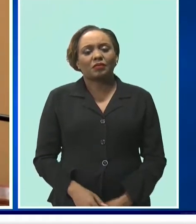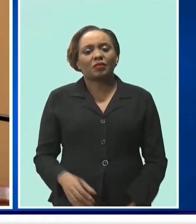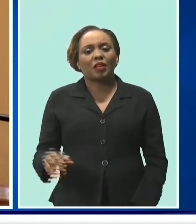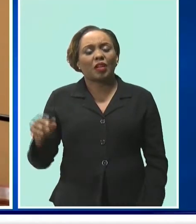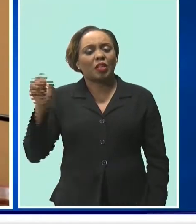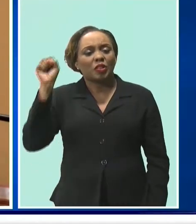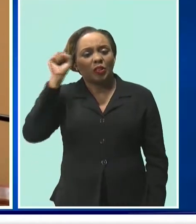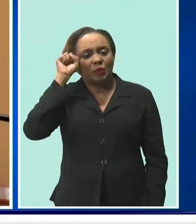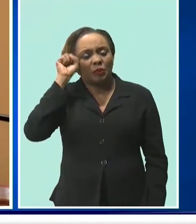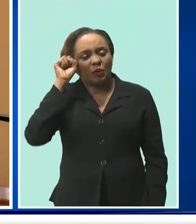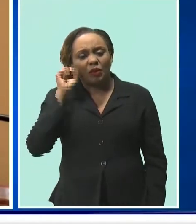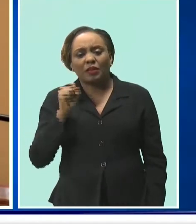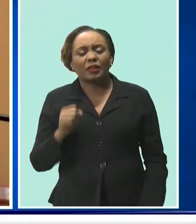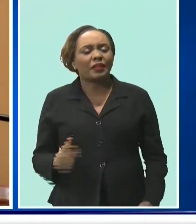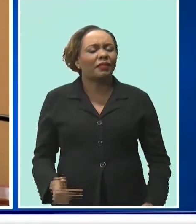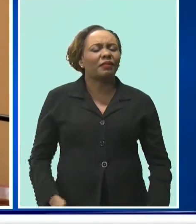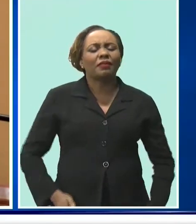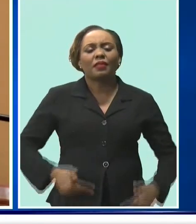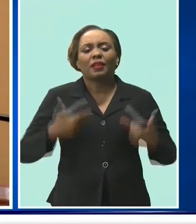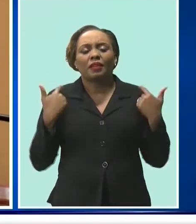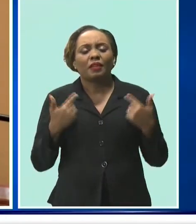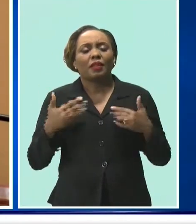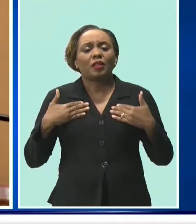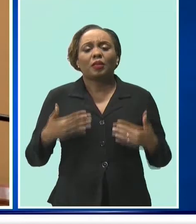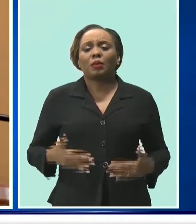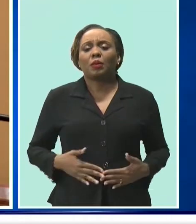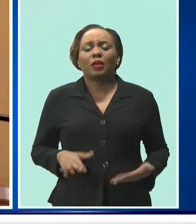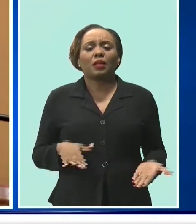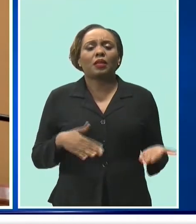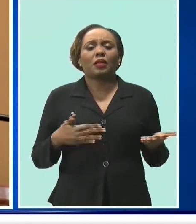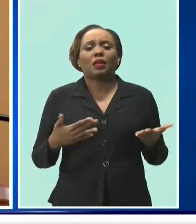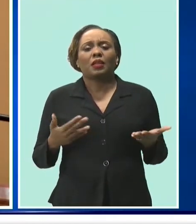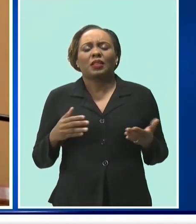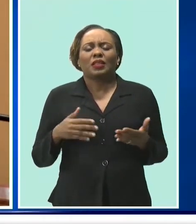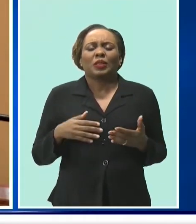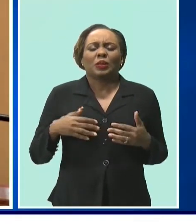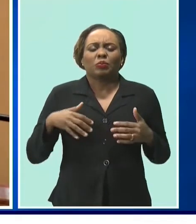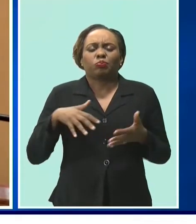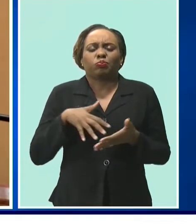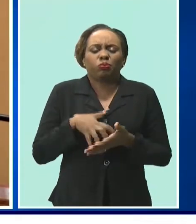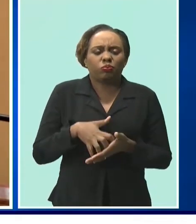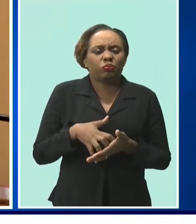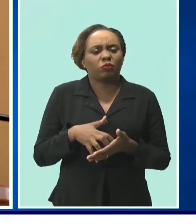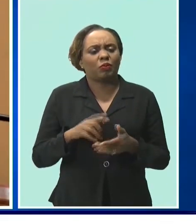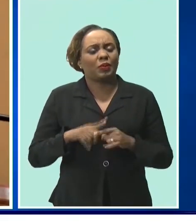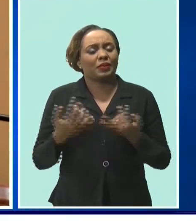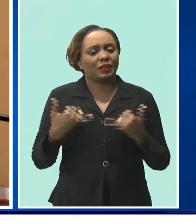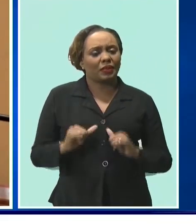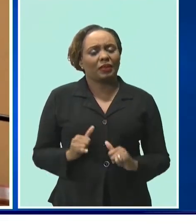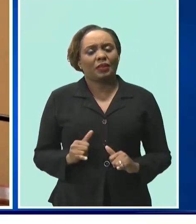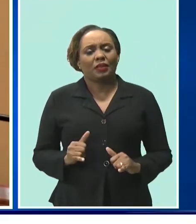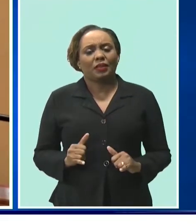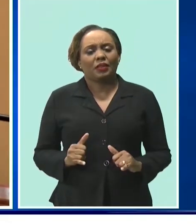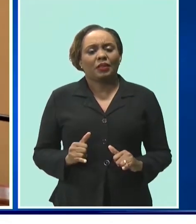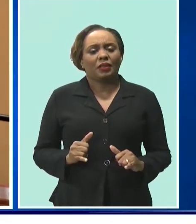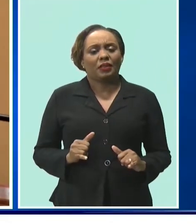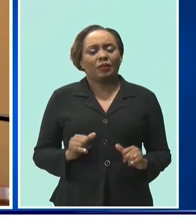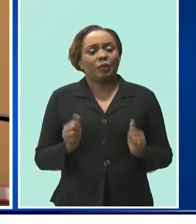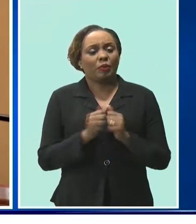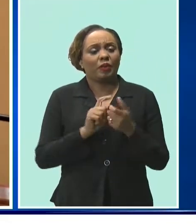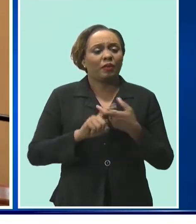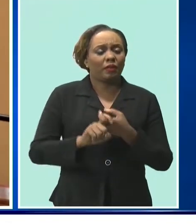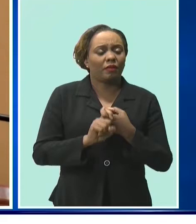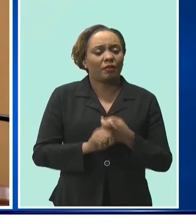last drag from it, even as his body betrayed him. With a little help from his friends, Smokey was able to go to the beach on